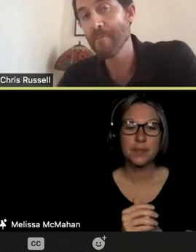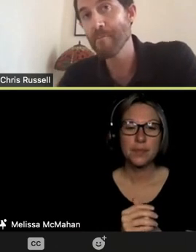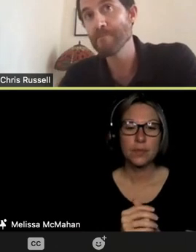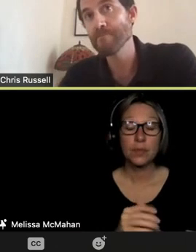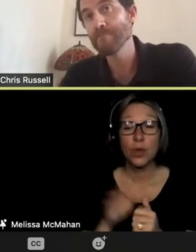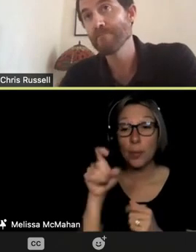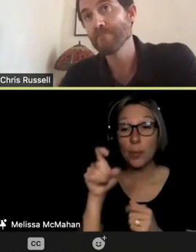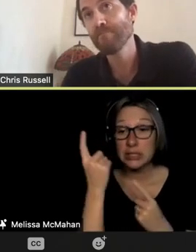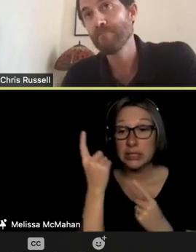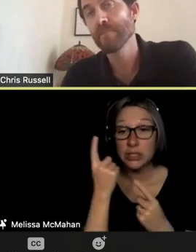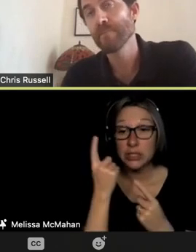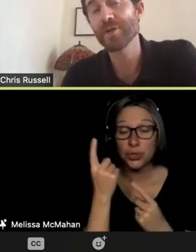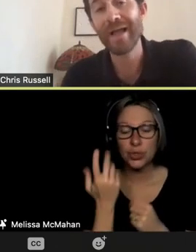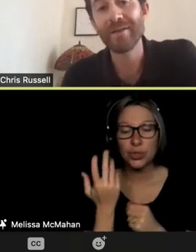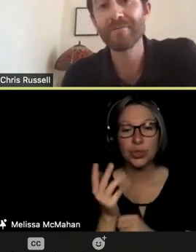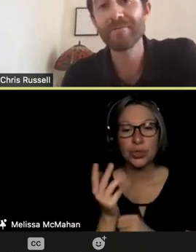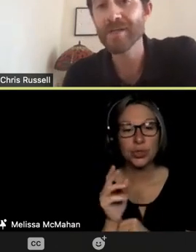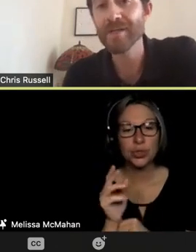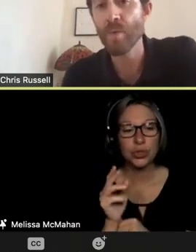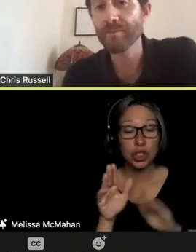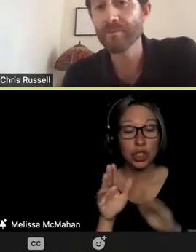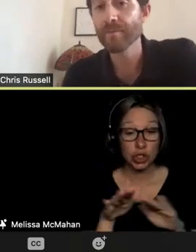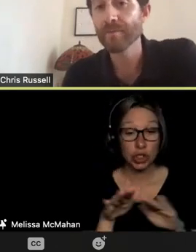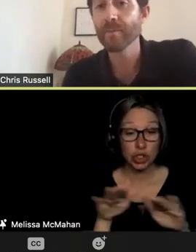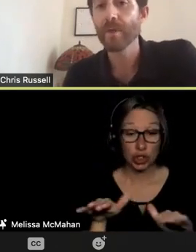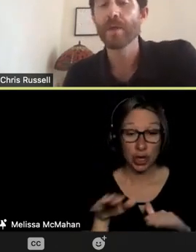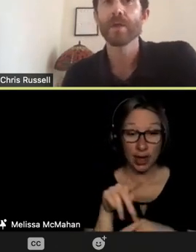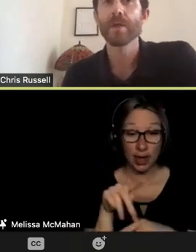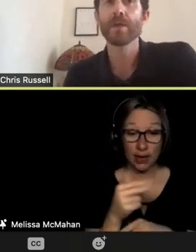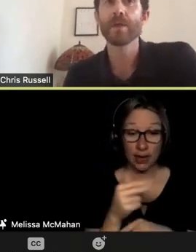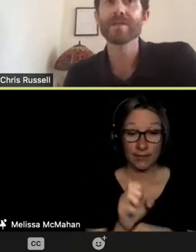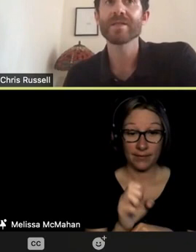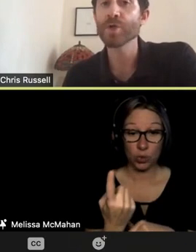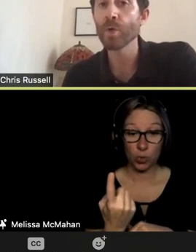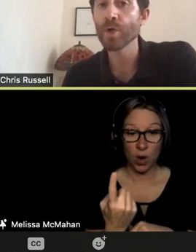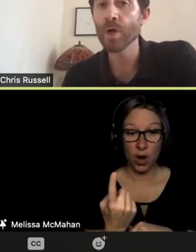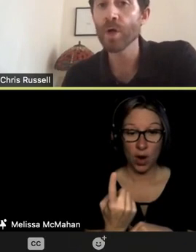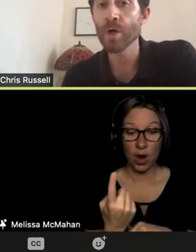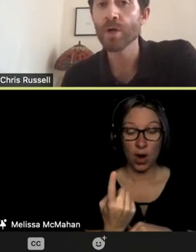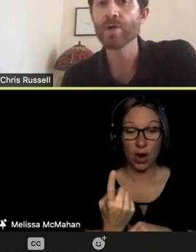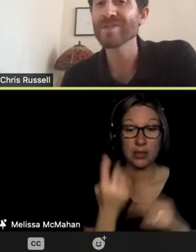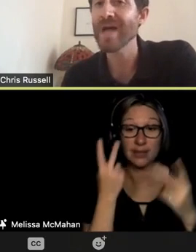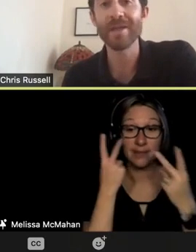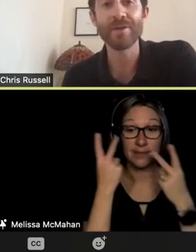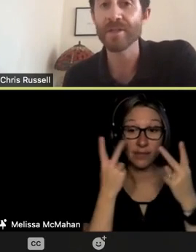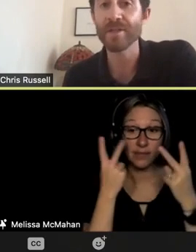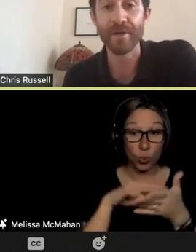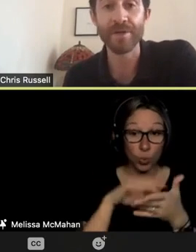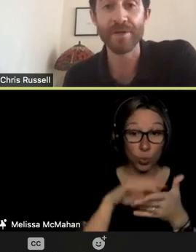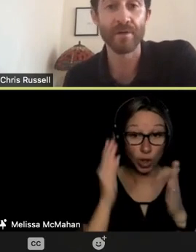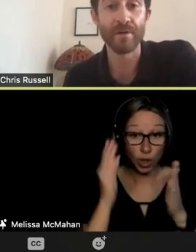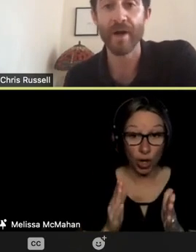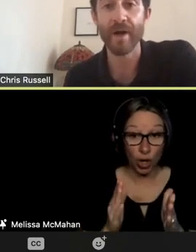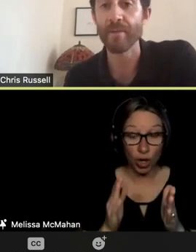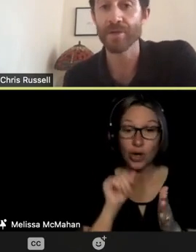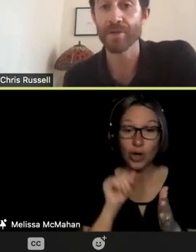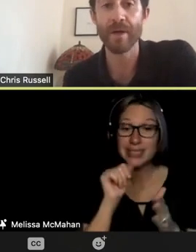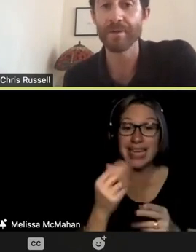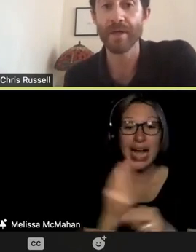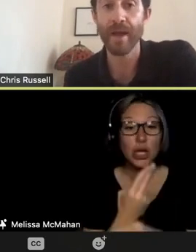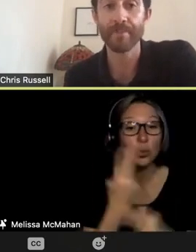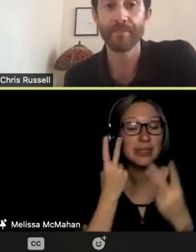is a child in phase 1 is a visual learner who's not using their vision